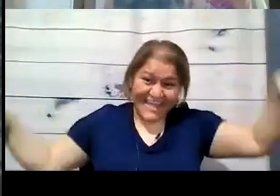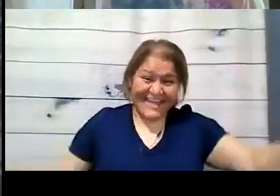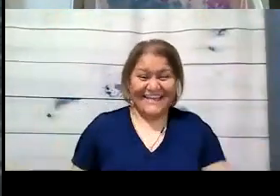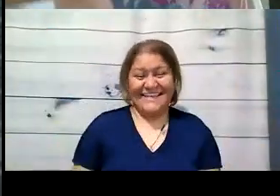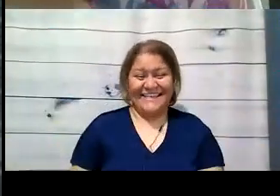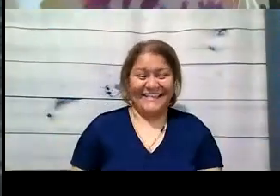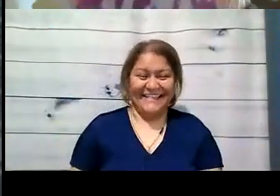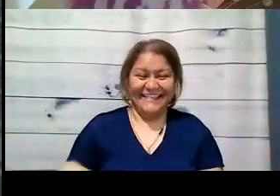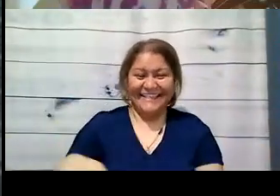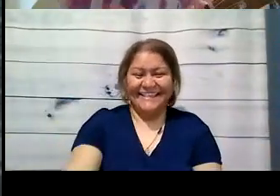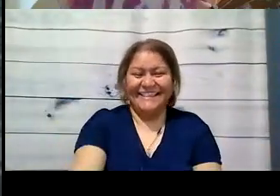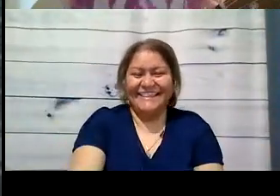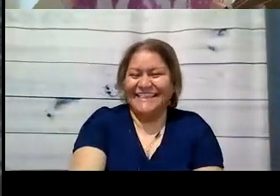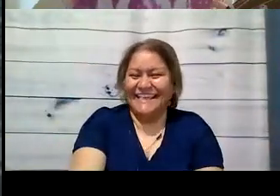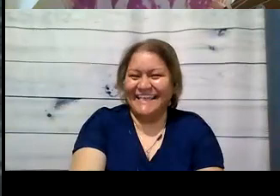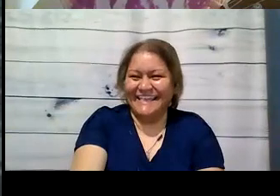Hooray!